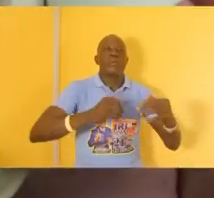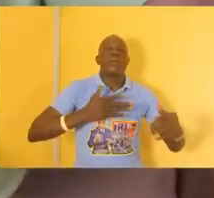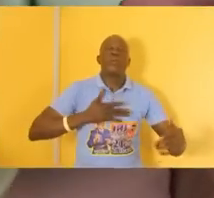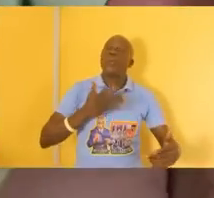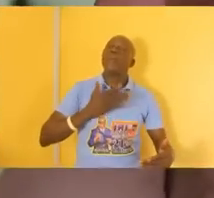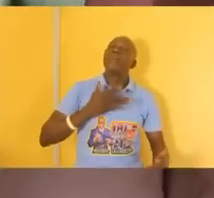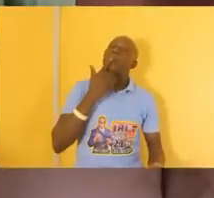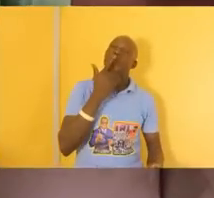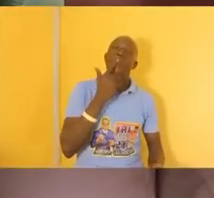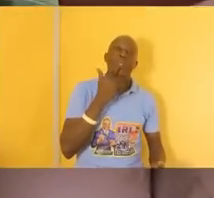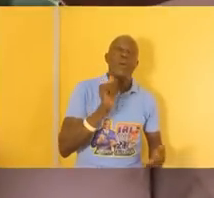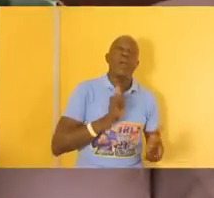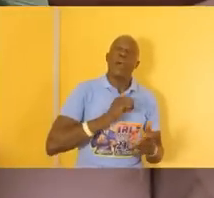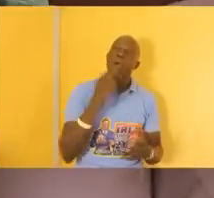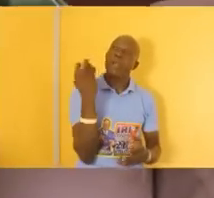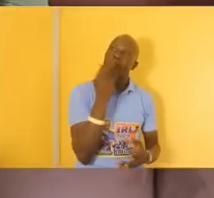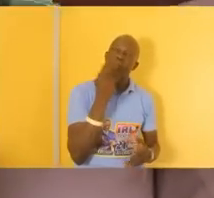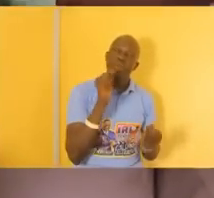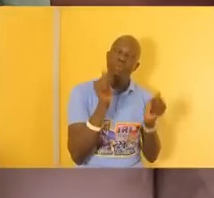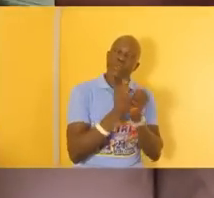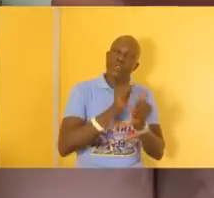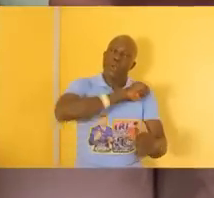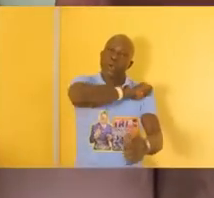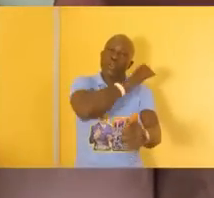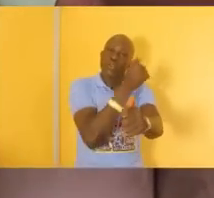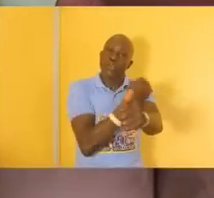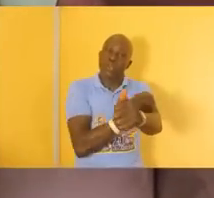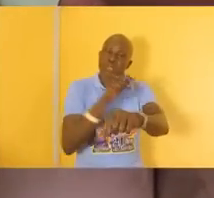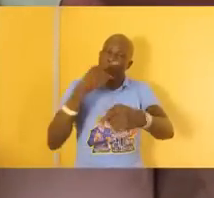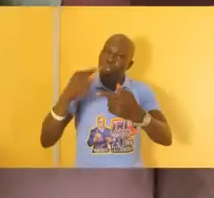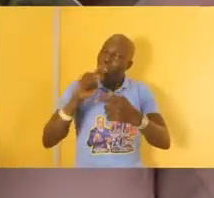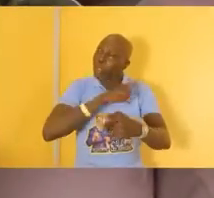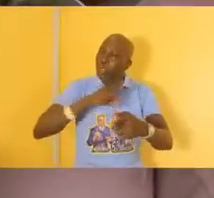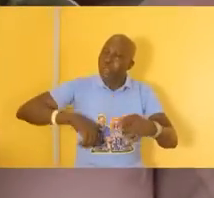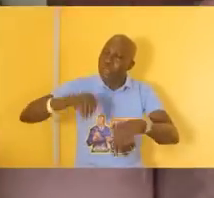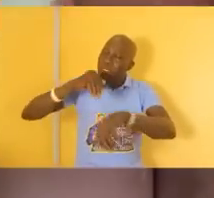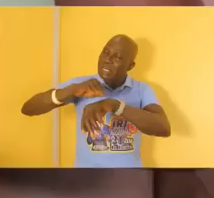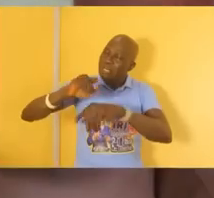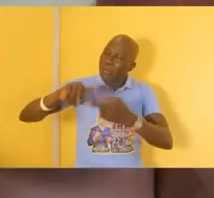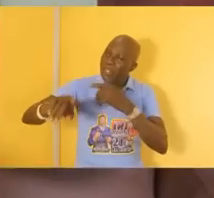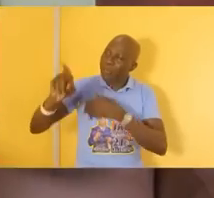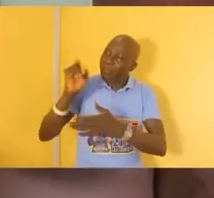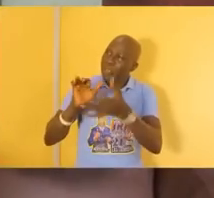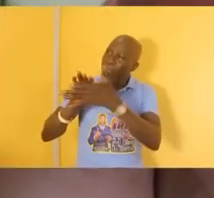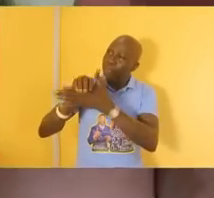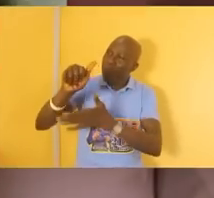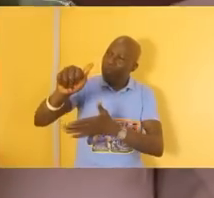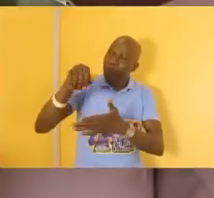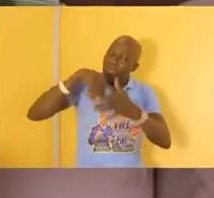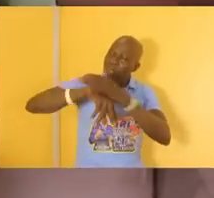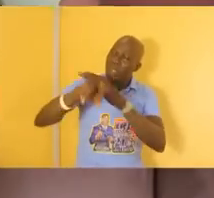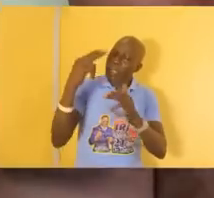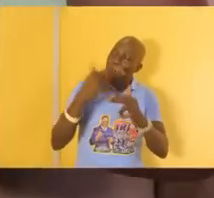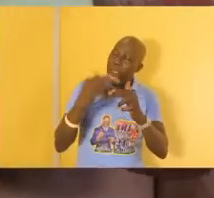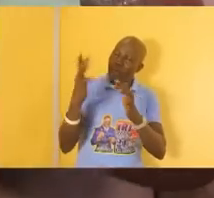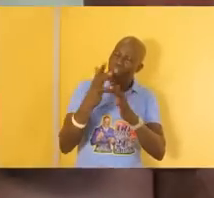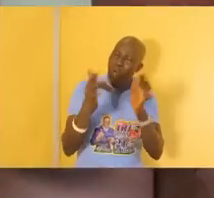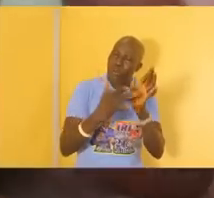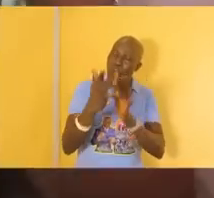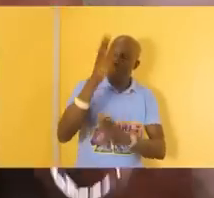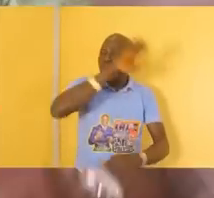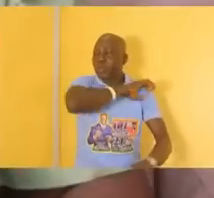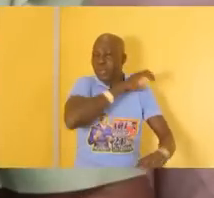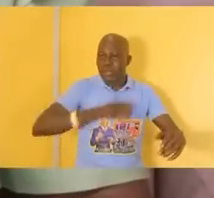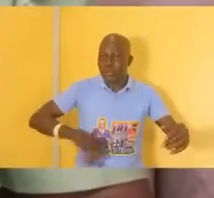Authority comes out from my mouth. I speak with the authority of the Lord that sent me. If thou believe in the name